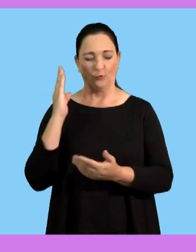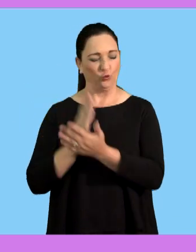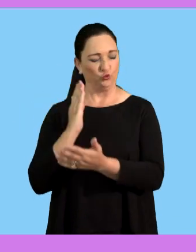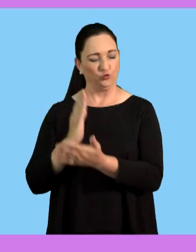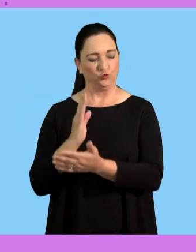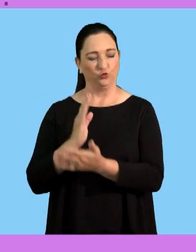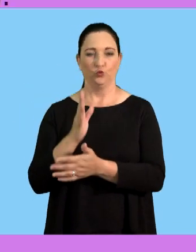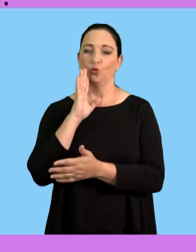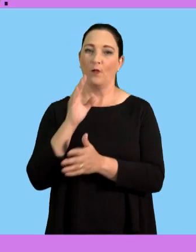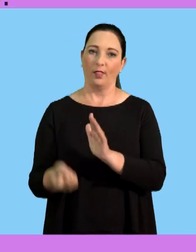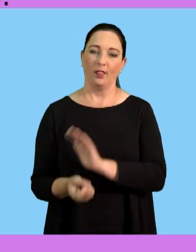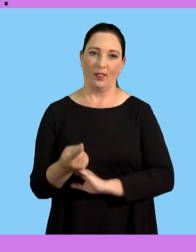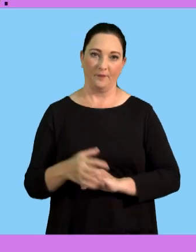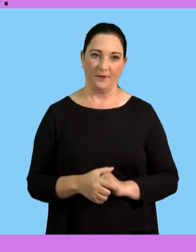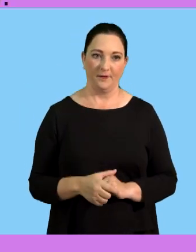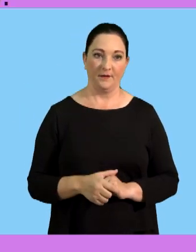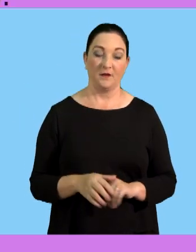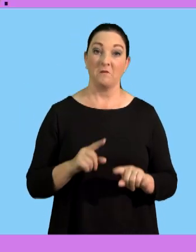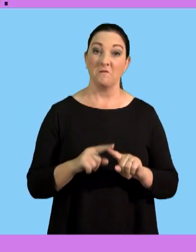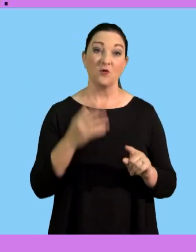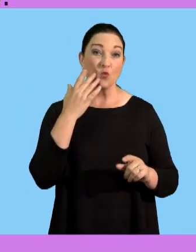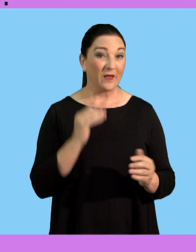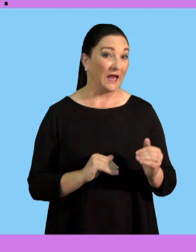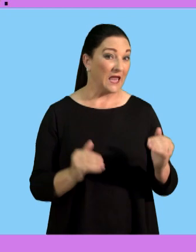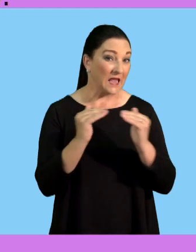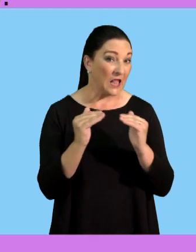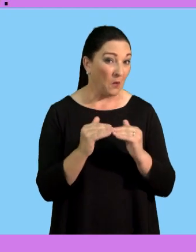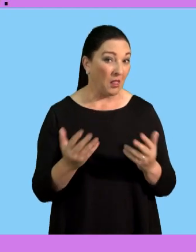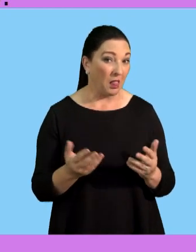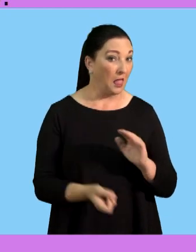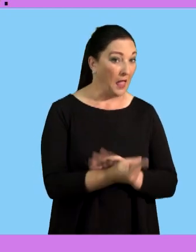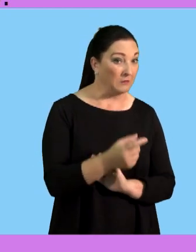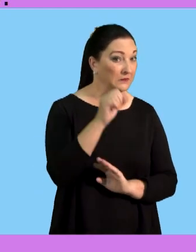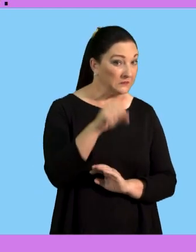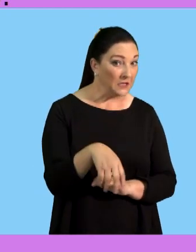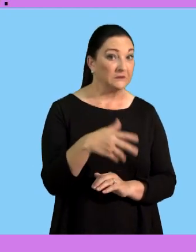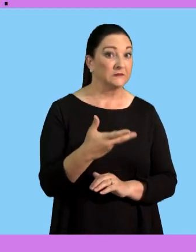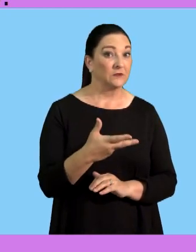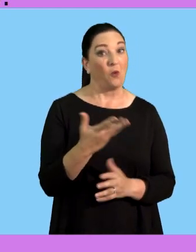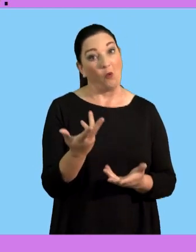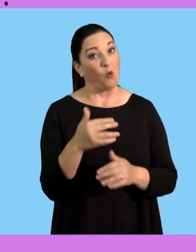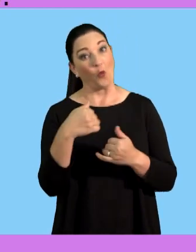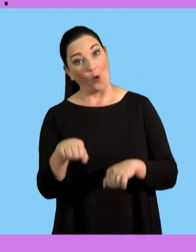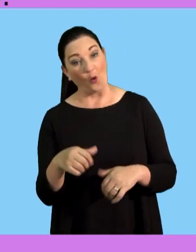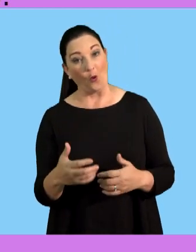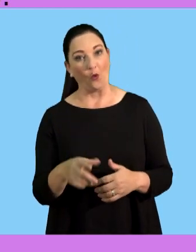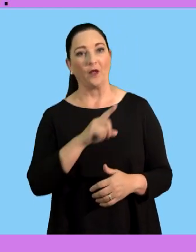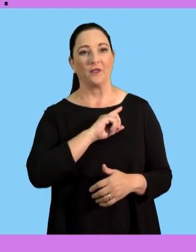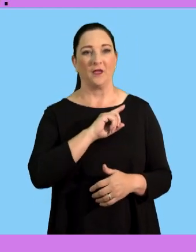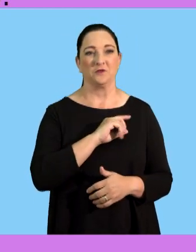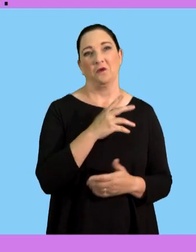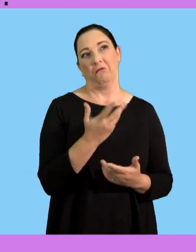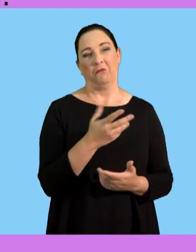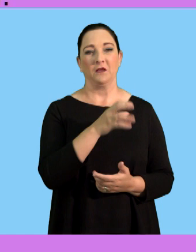it's certain. Then, if an outcome has an equal chance of happening or not happening, it has a probability